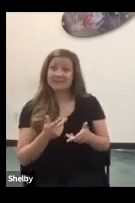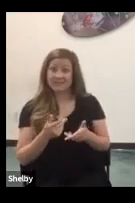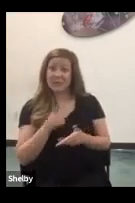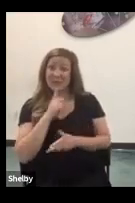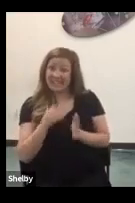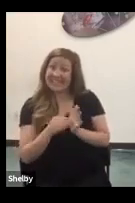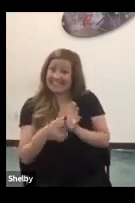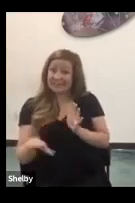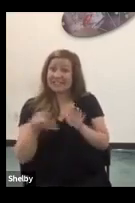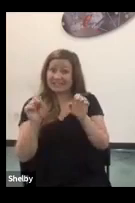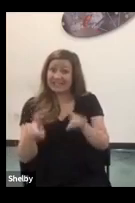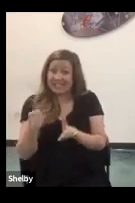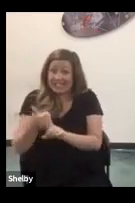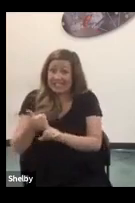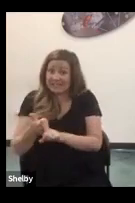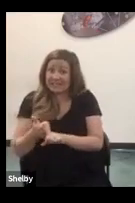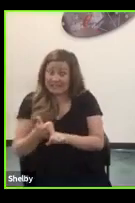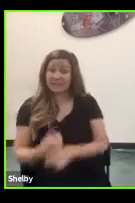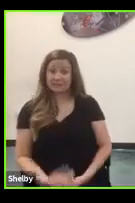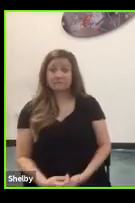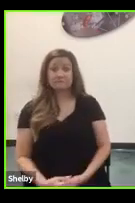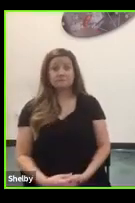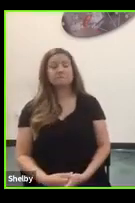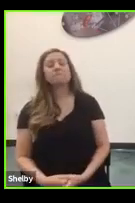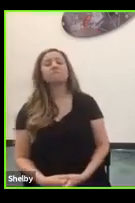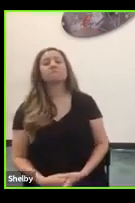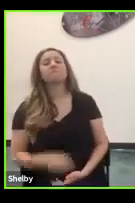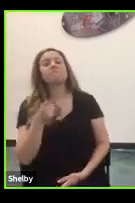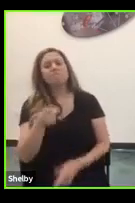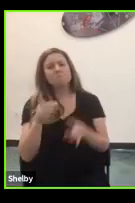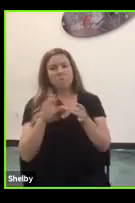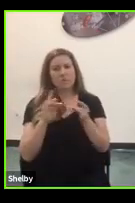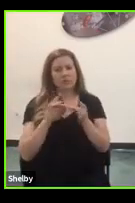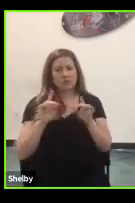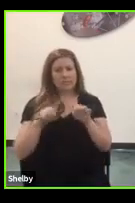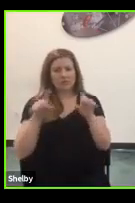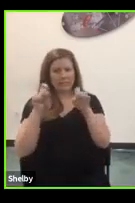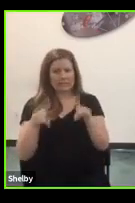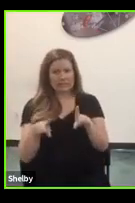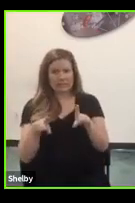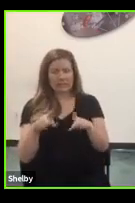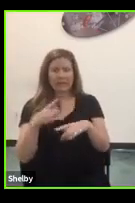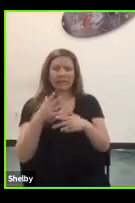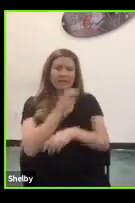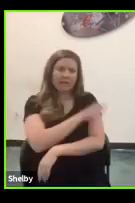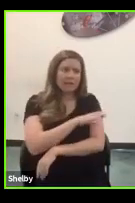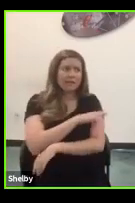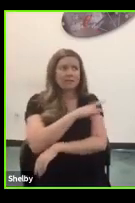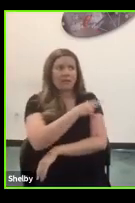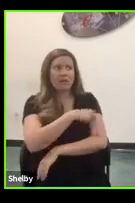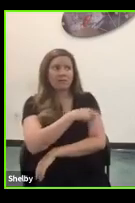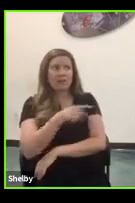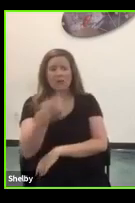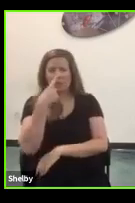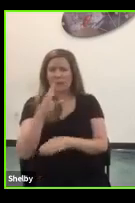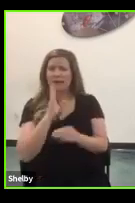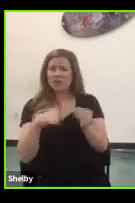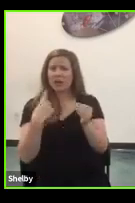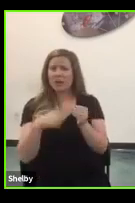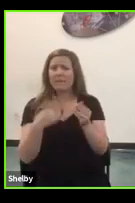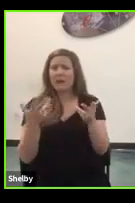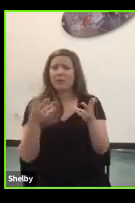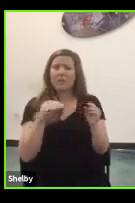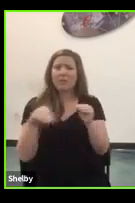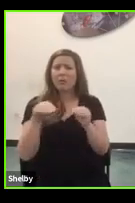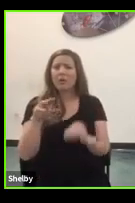expensive test. Yeah. You mentioned the different testings at the clinics and hospitals, but can you talk a little bit about the mobile testing